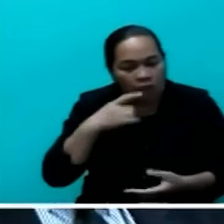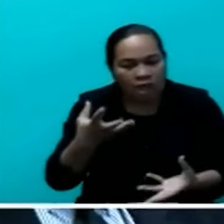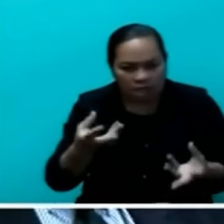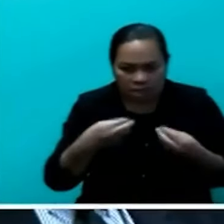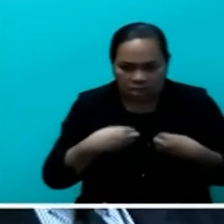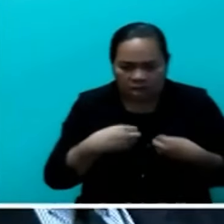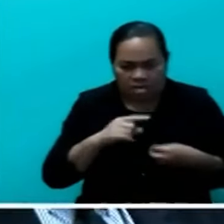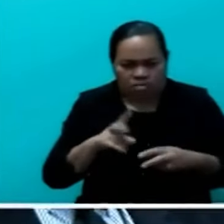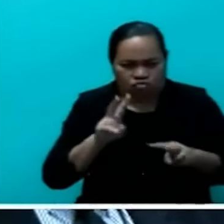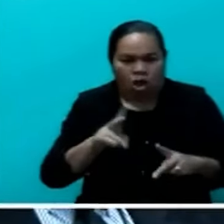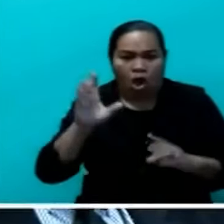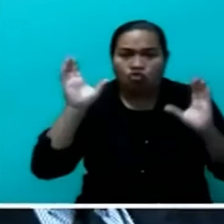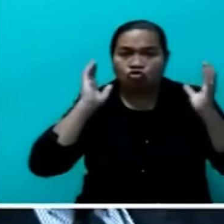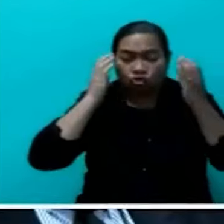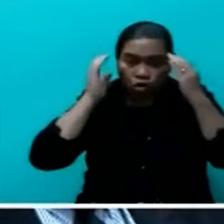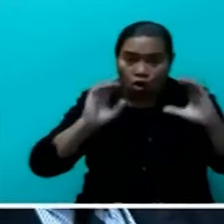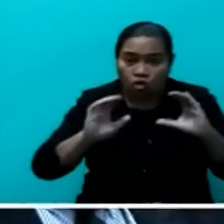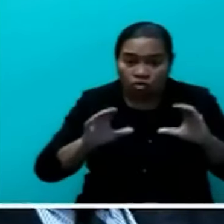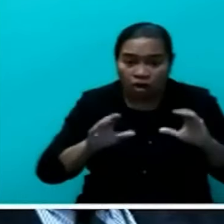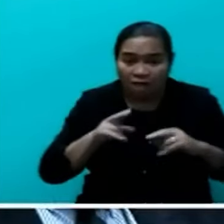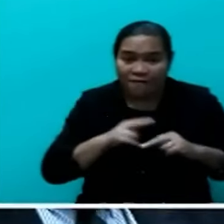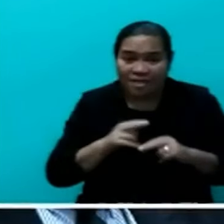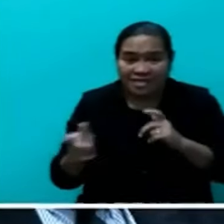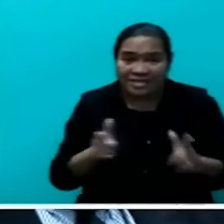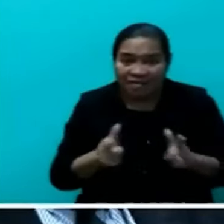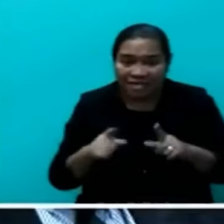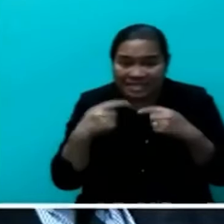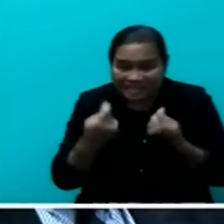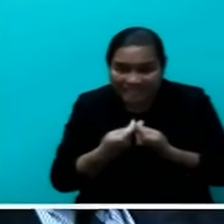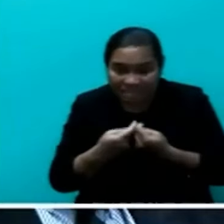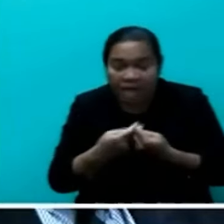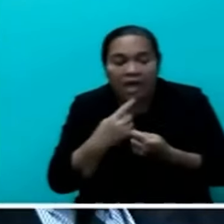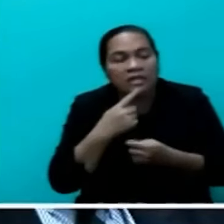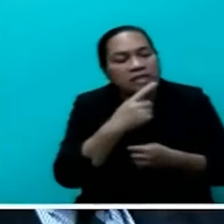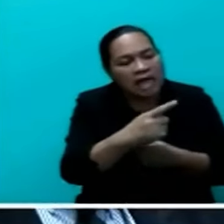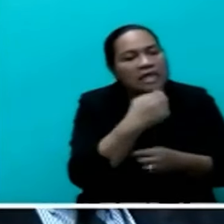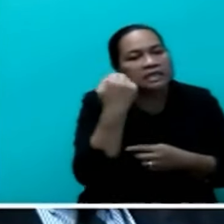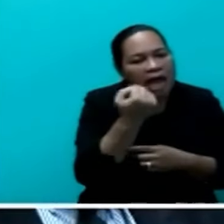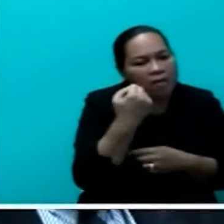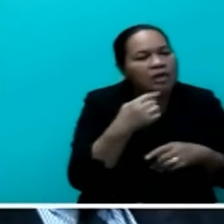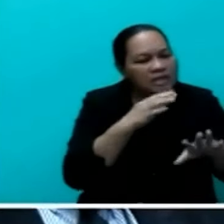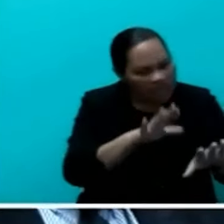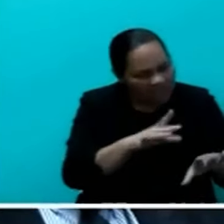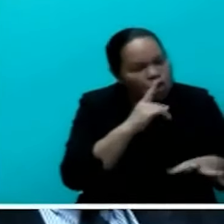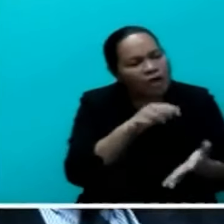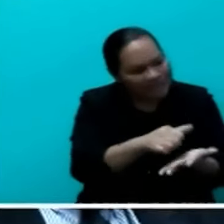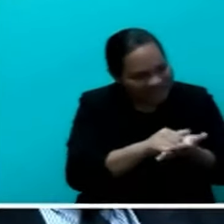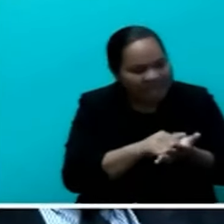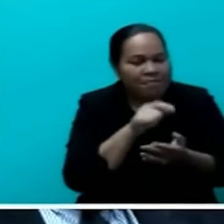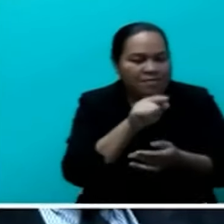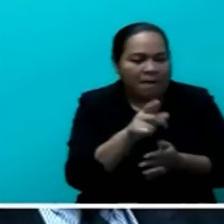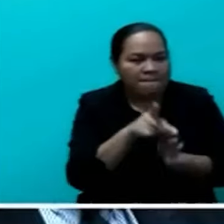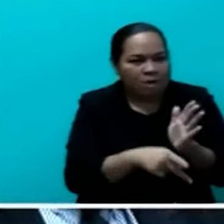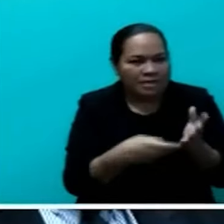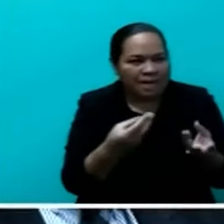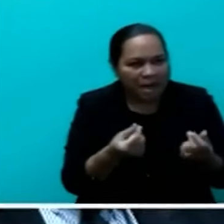noted that the coach of the Fiji Sevens team had told the Samoa organisers that they could keep the prize money. It